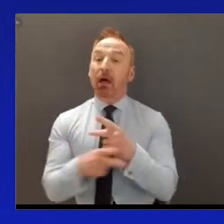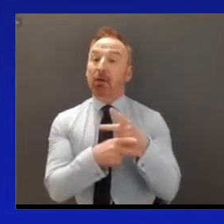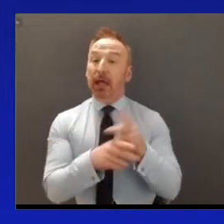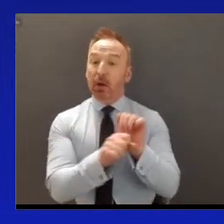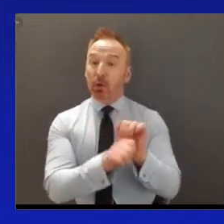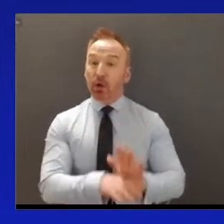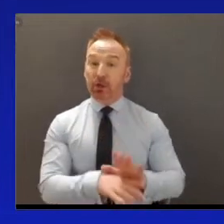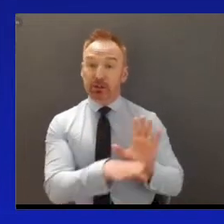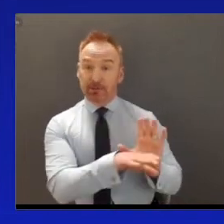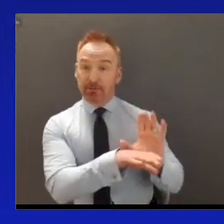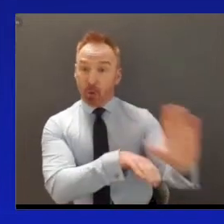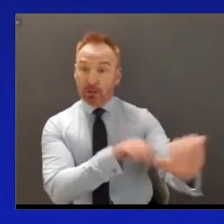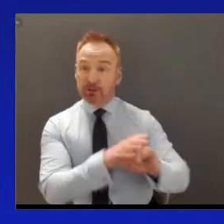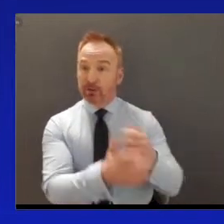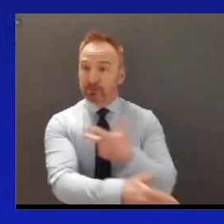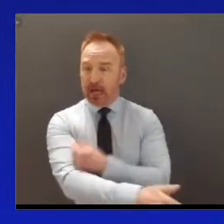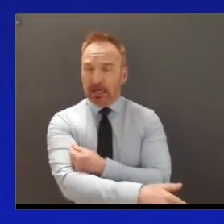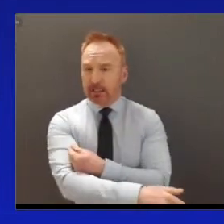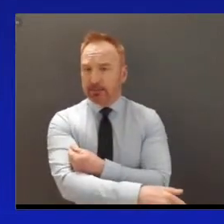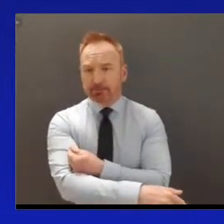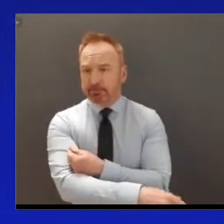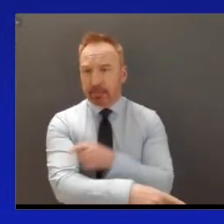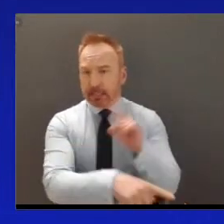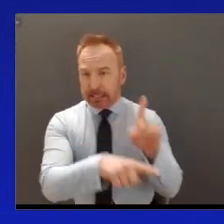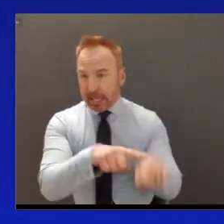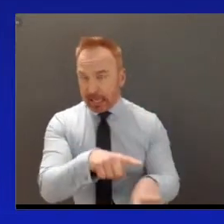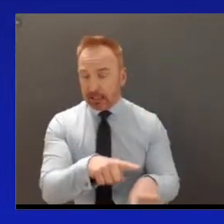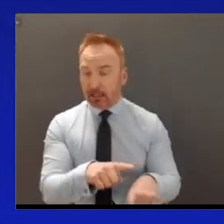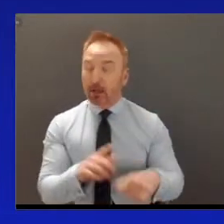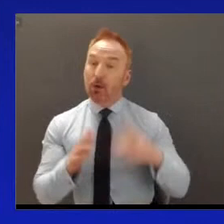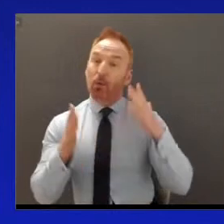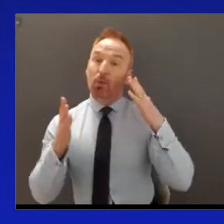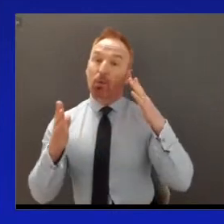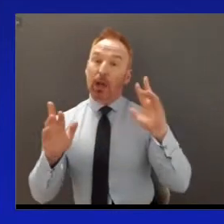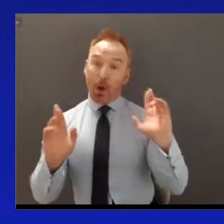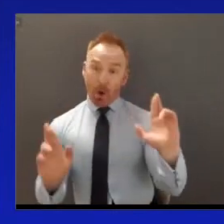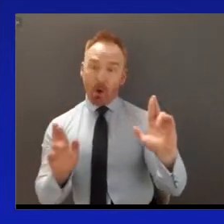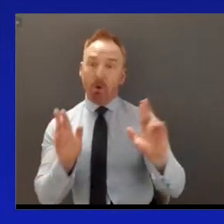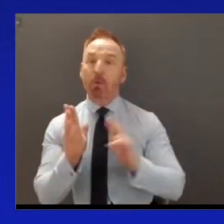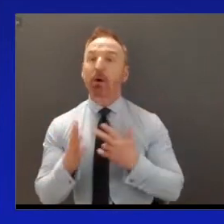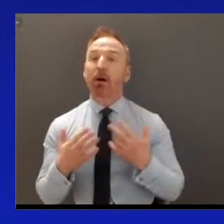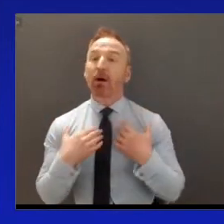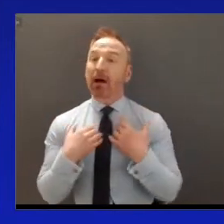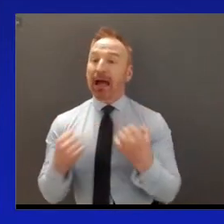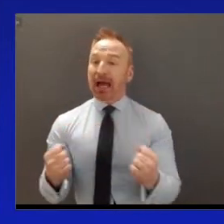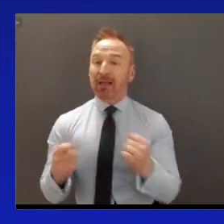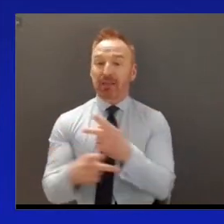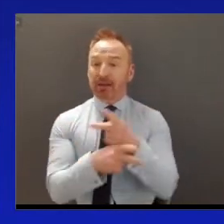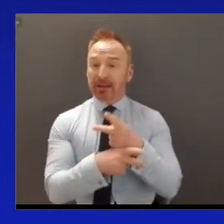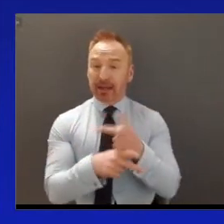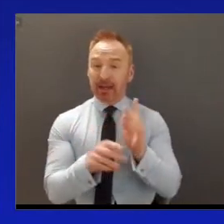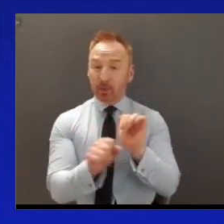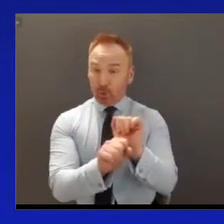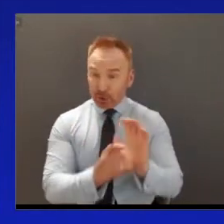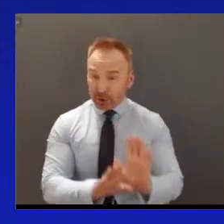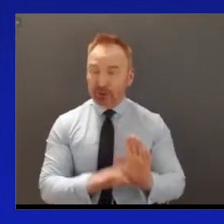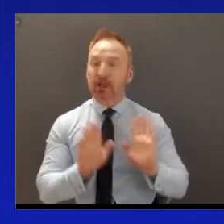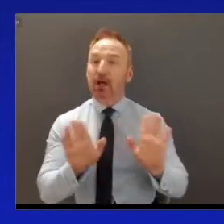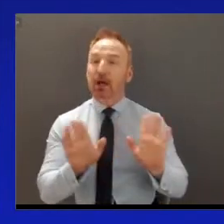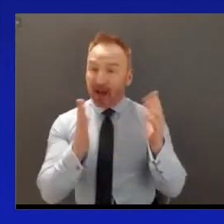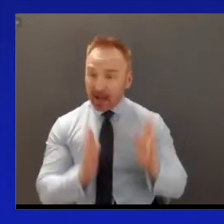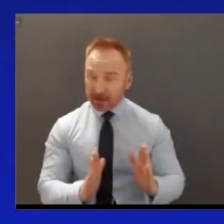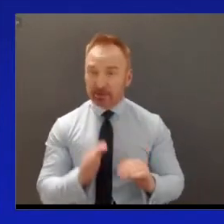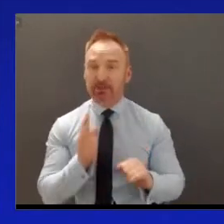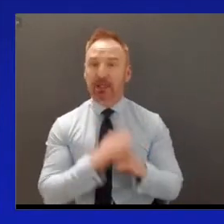we would hope that healthcare workers understand the impact and how important it is and how safe this is. And like everyone's been saying on